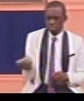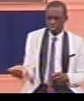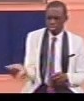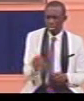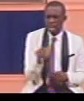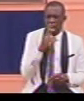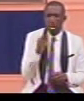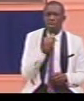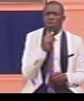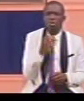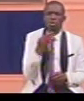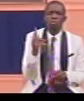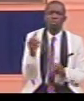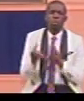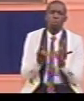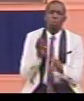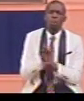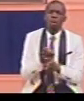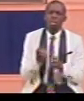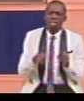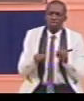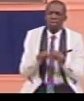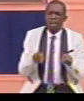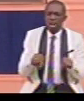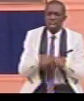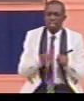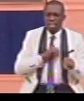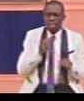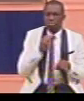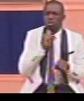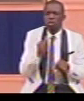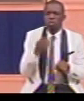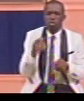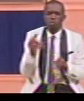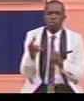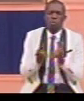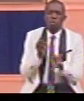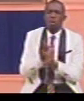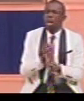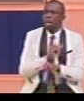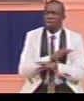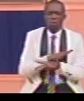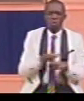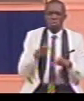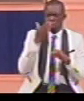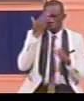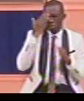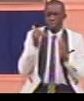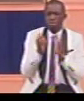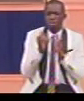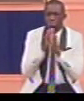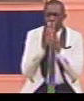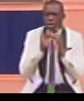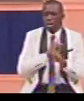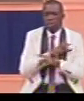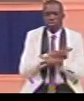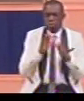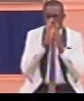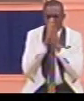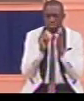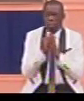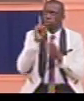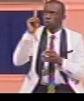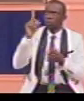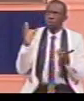as I am not of the world I pray not that thou shouldest take them out of the world but that